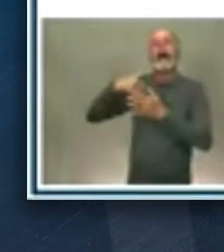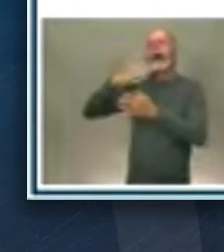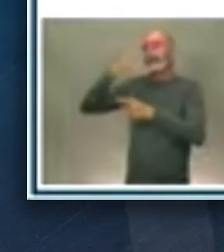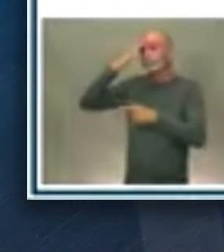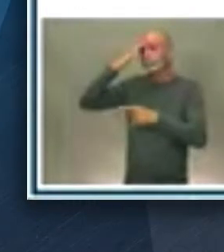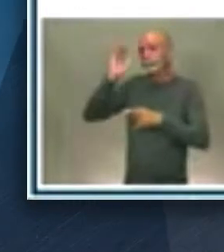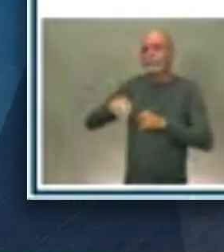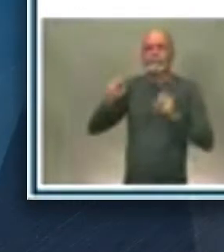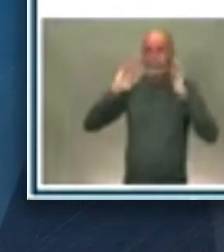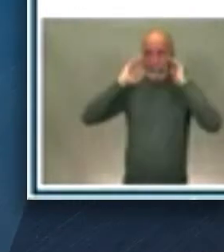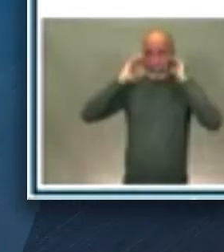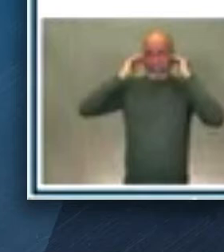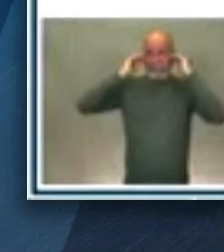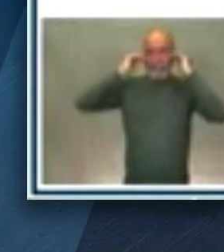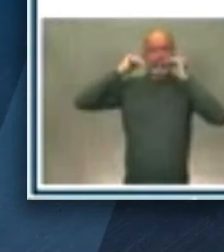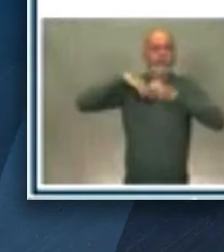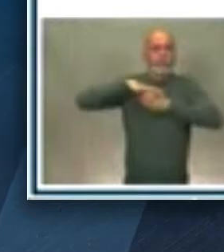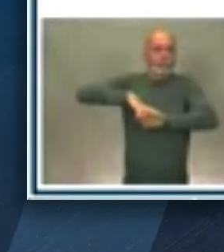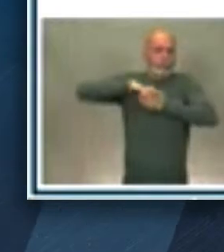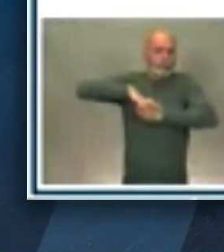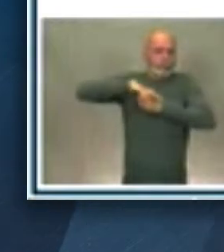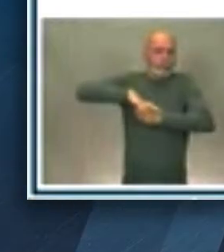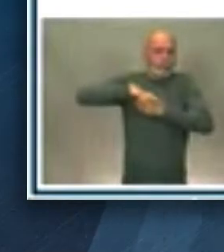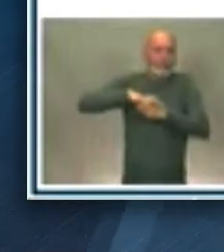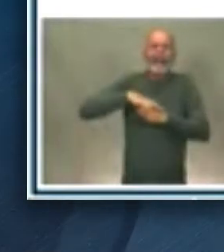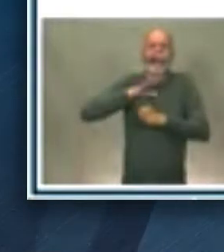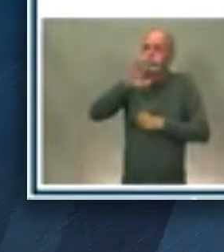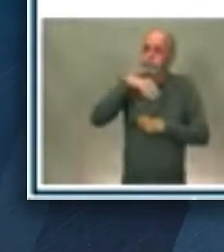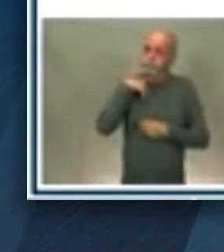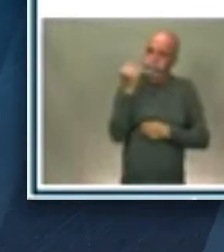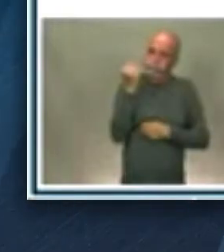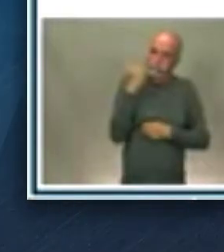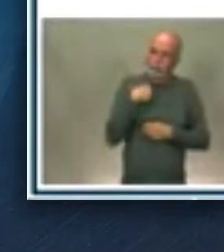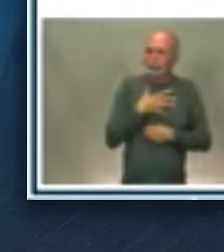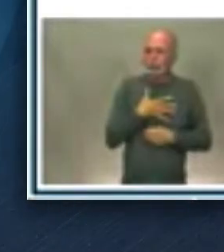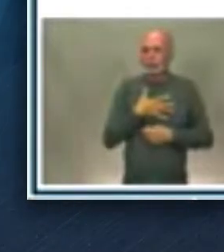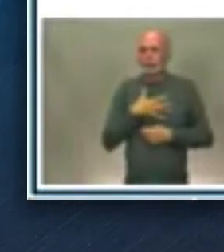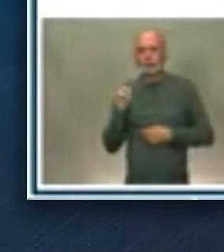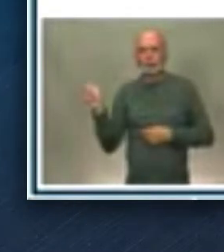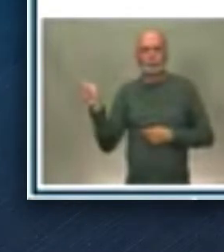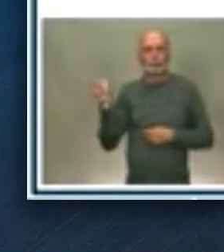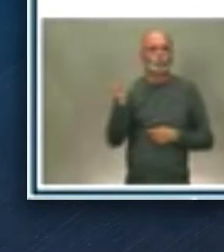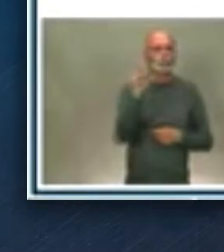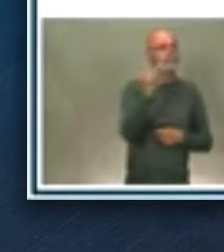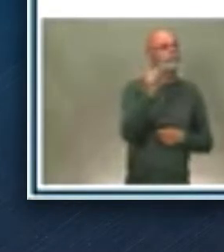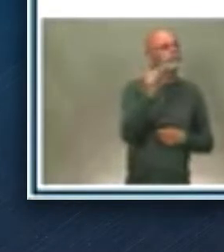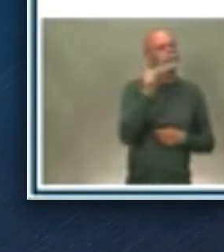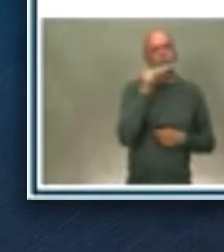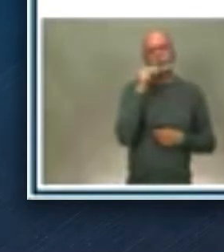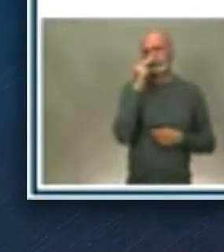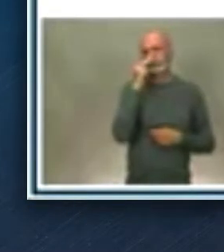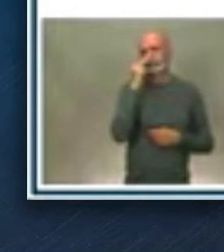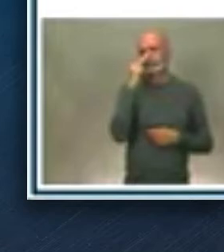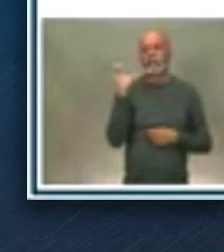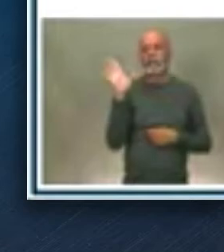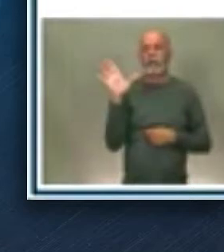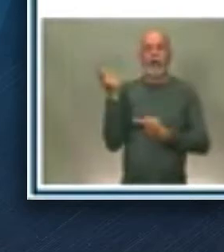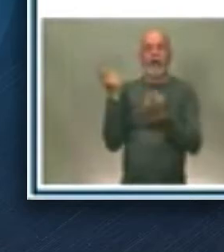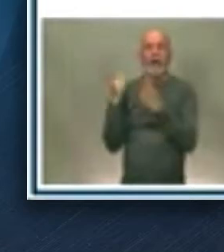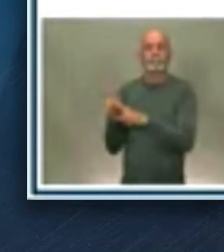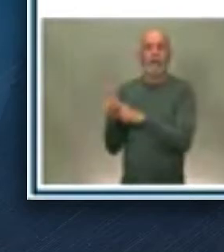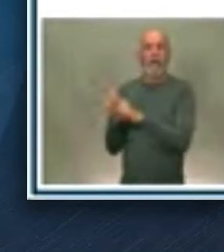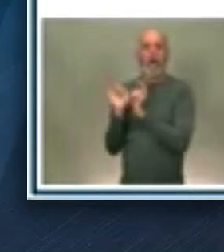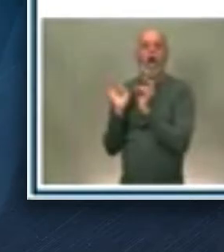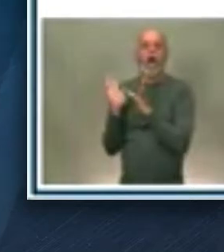that people are under. We're totally sympathetic to some of the more dramatic situations we hear about. I